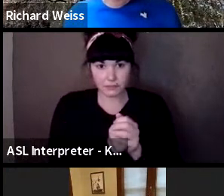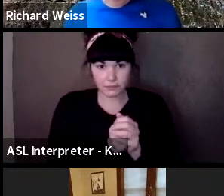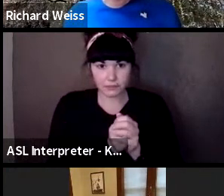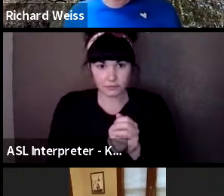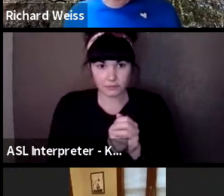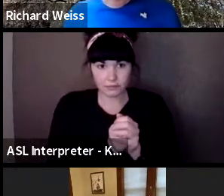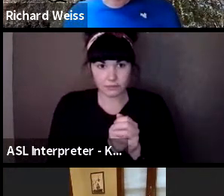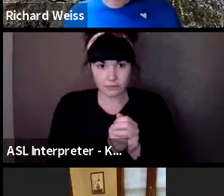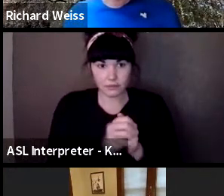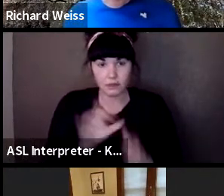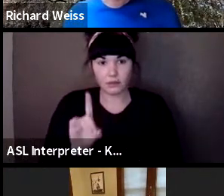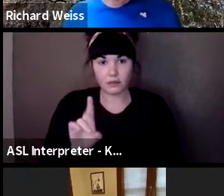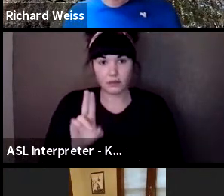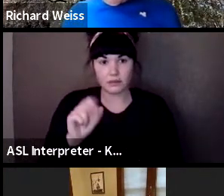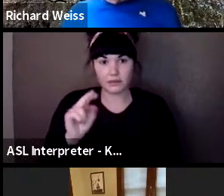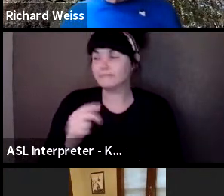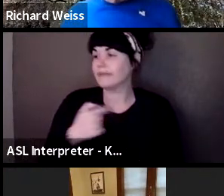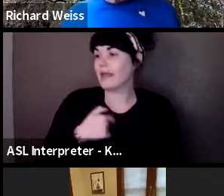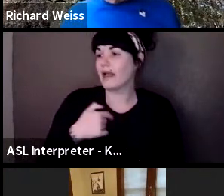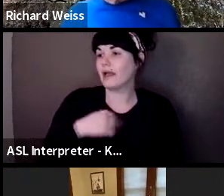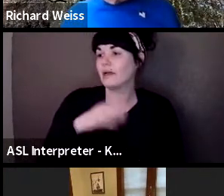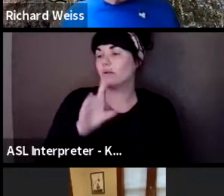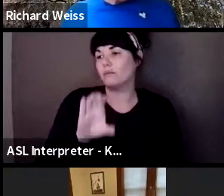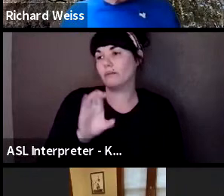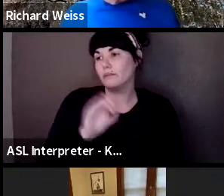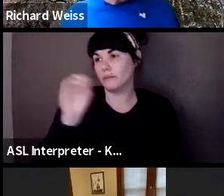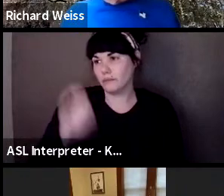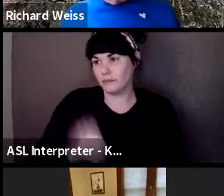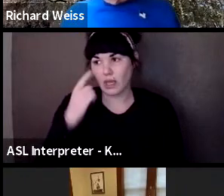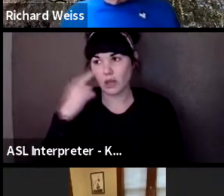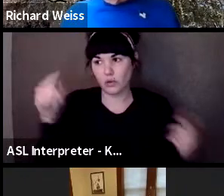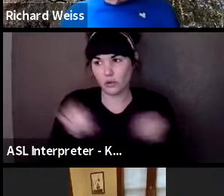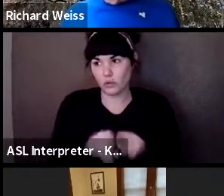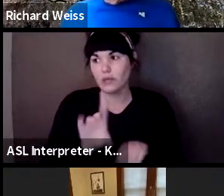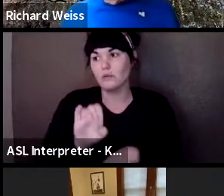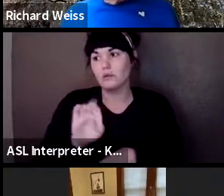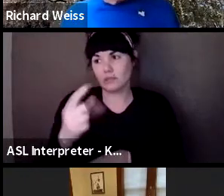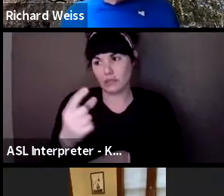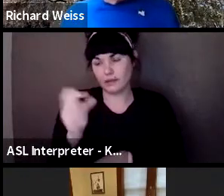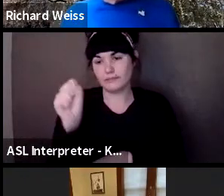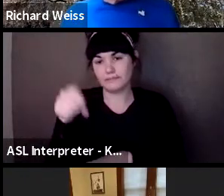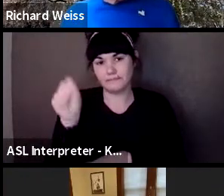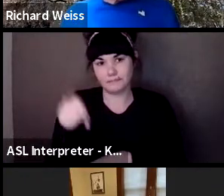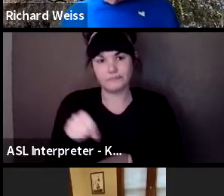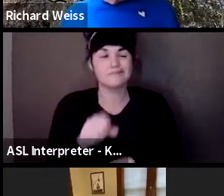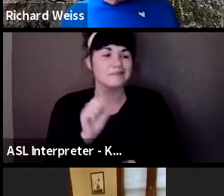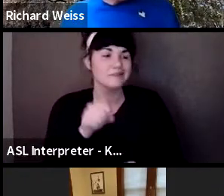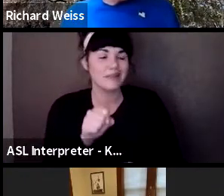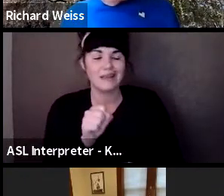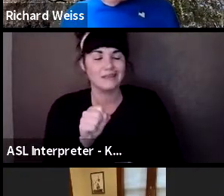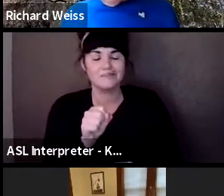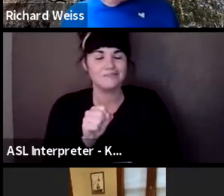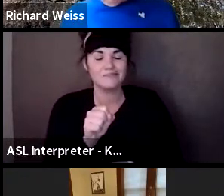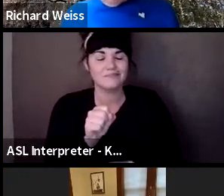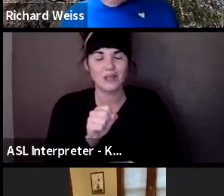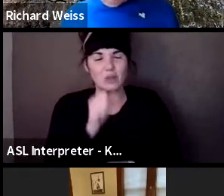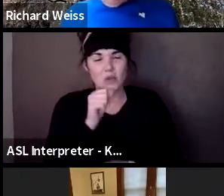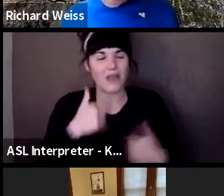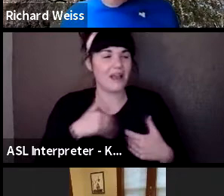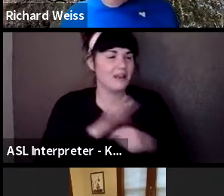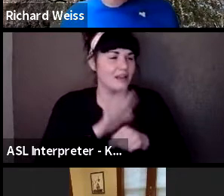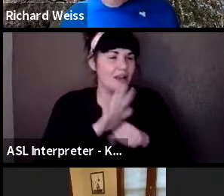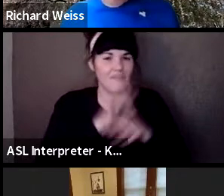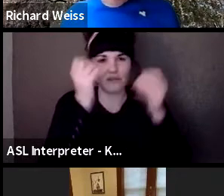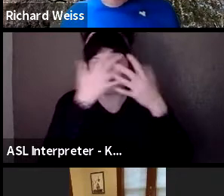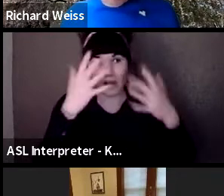I agree with Doug wholeheartly. So. Yeah, we don't have enough information to make those kinds, and then we